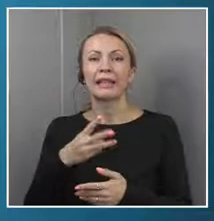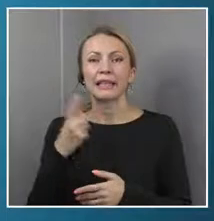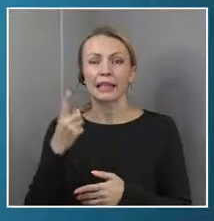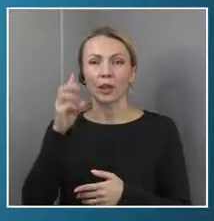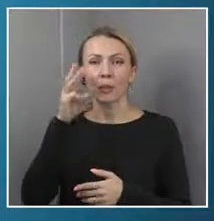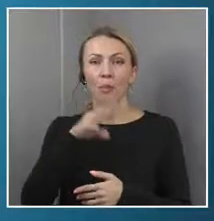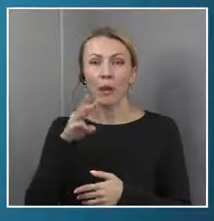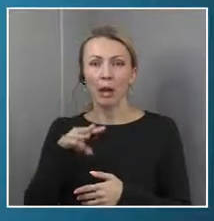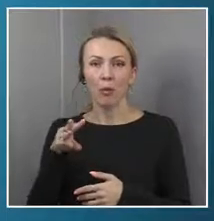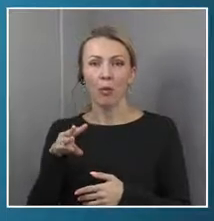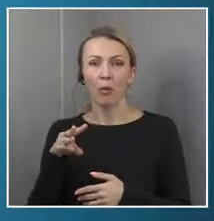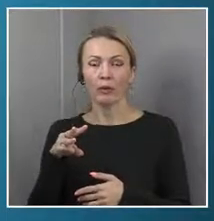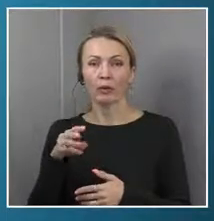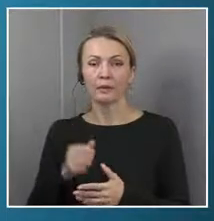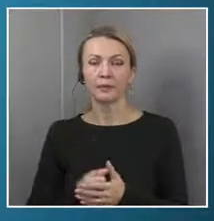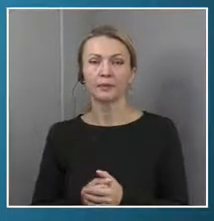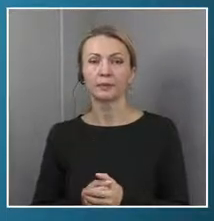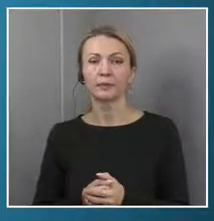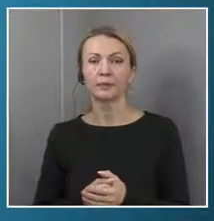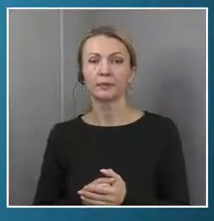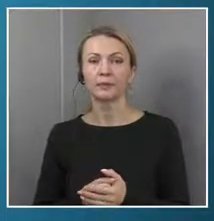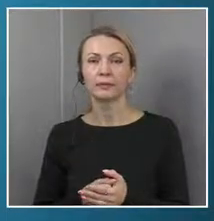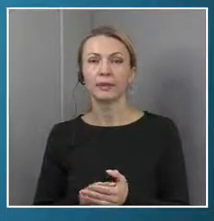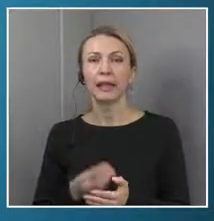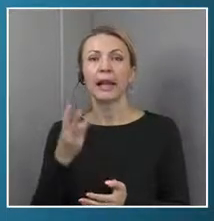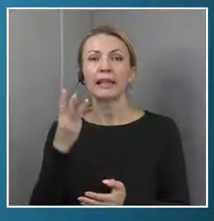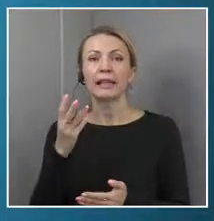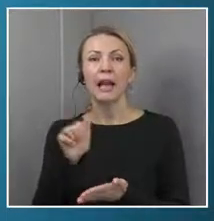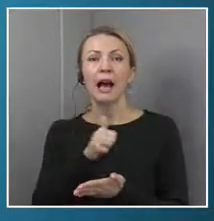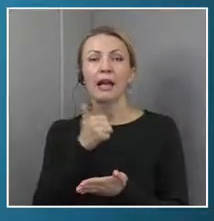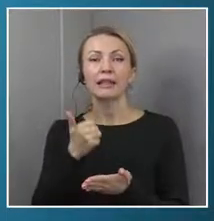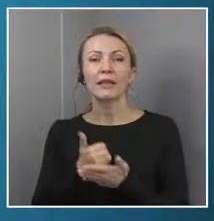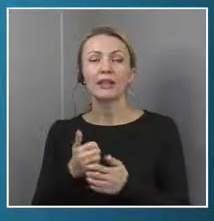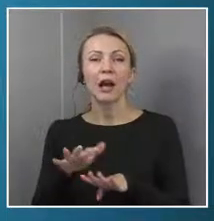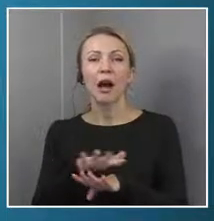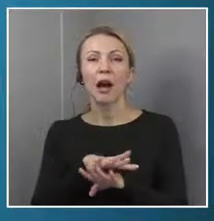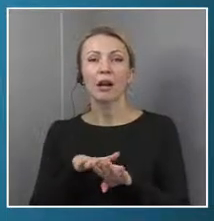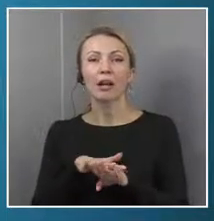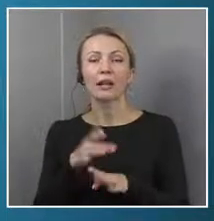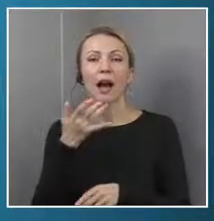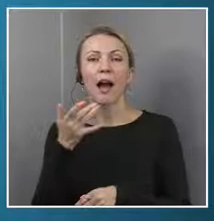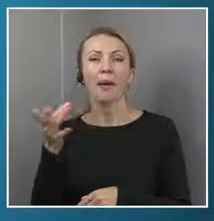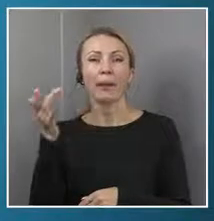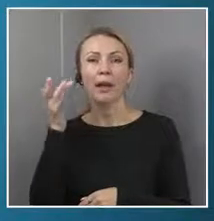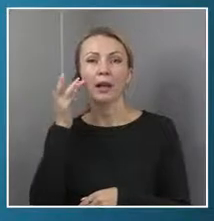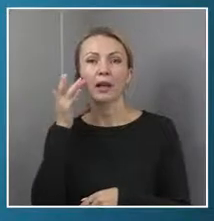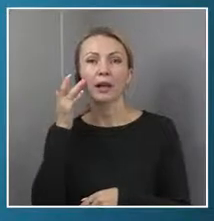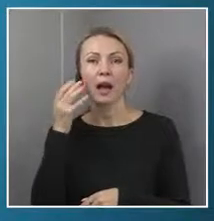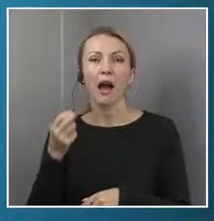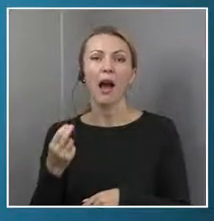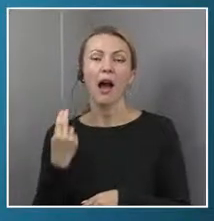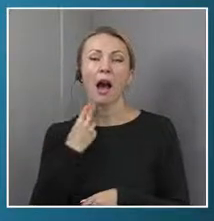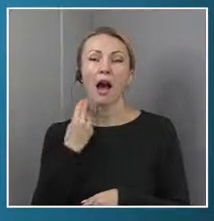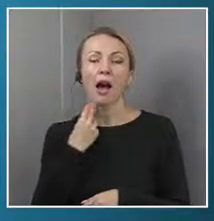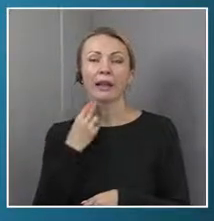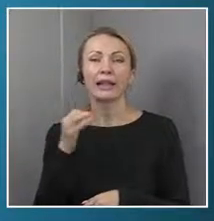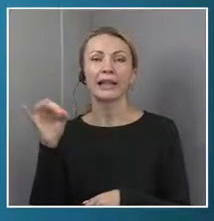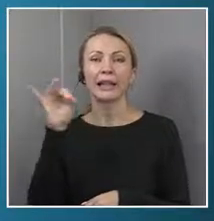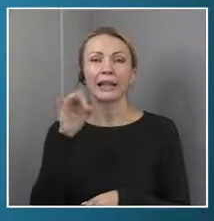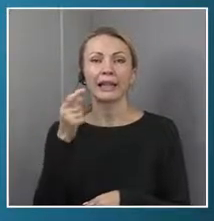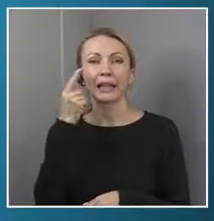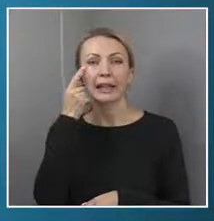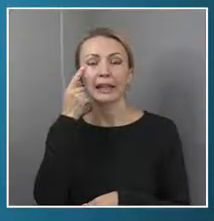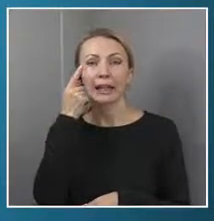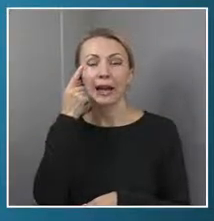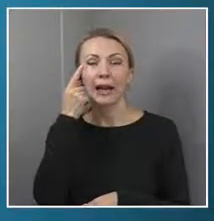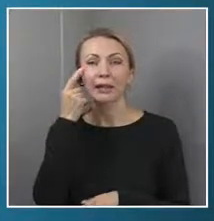sold is huge, 31.4 million items. Three main regional markets, the US,